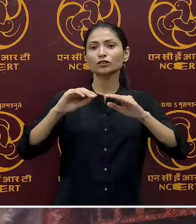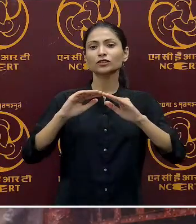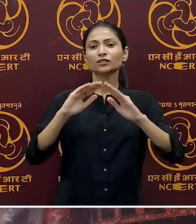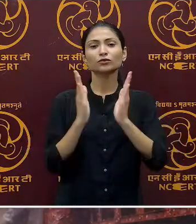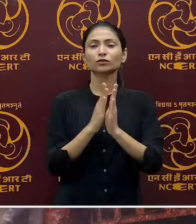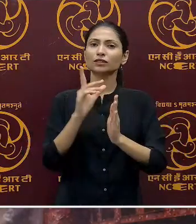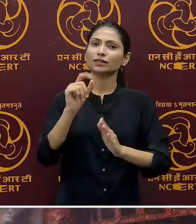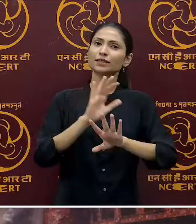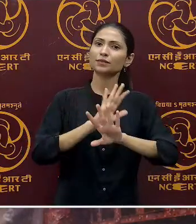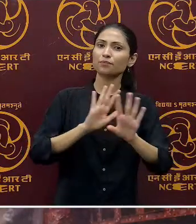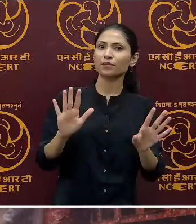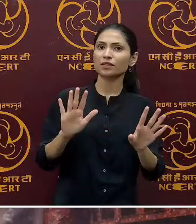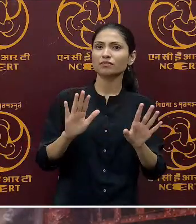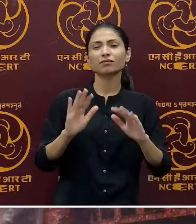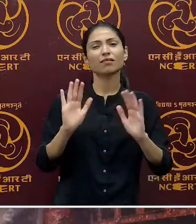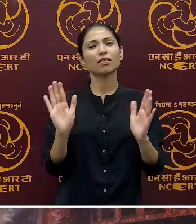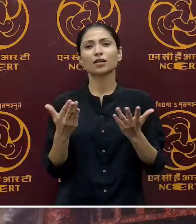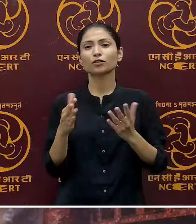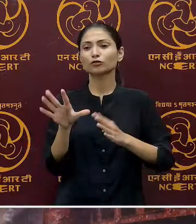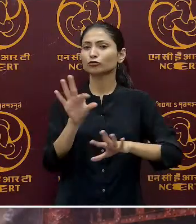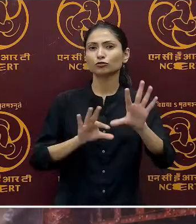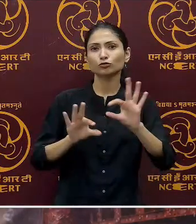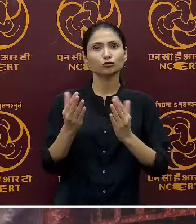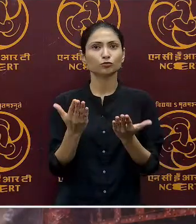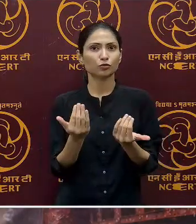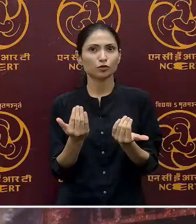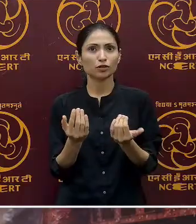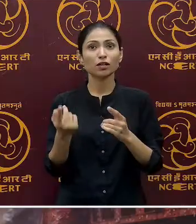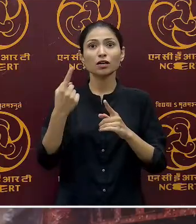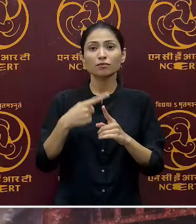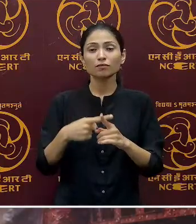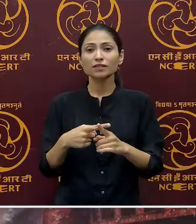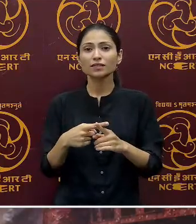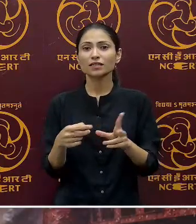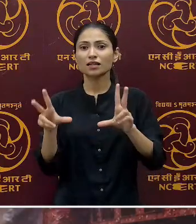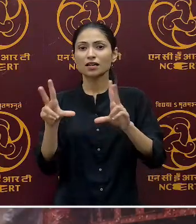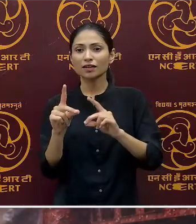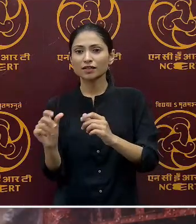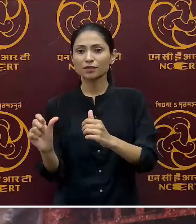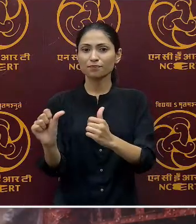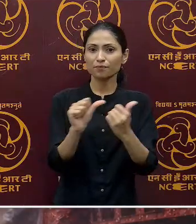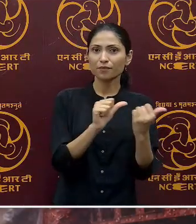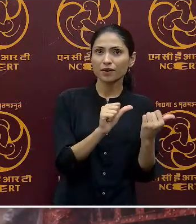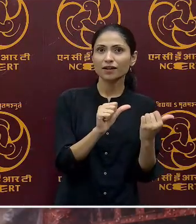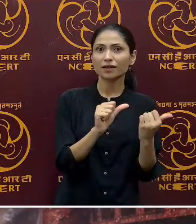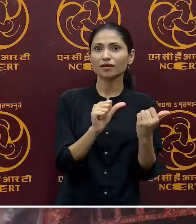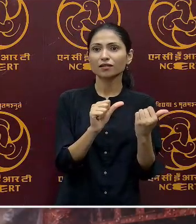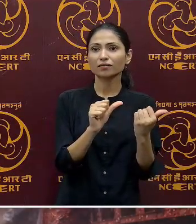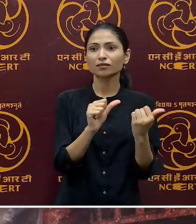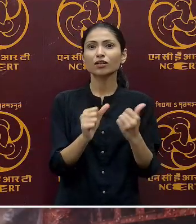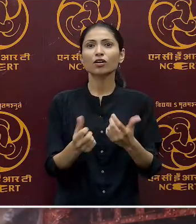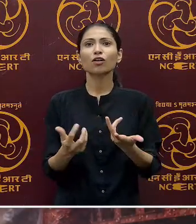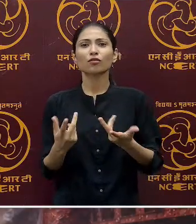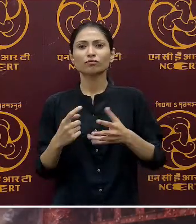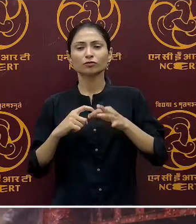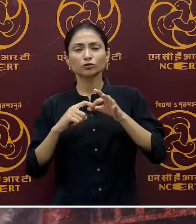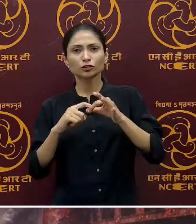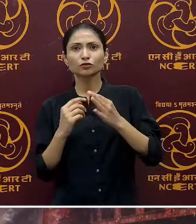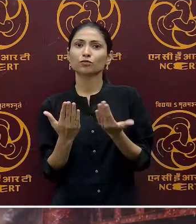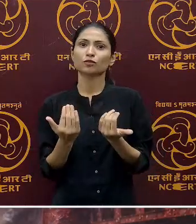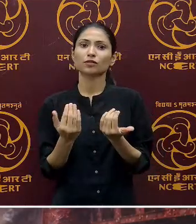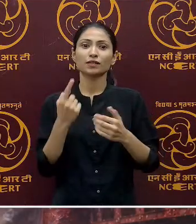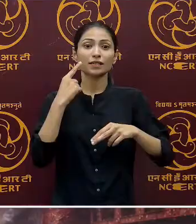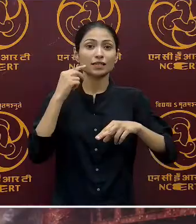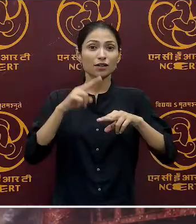in random manners, and we can replay or reset at any step, any level, if we want to replay it again or want